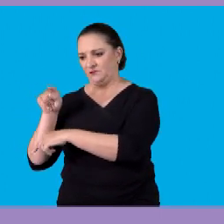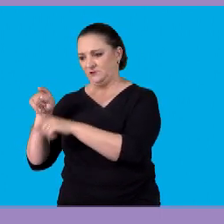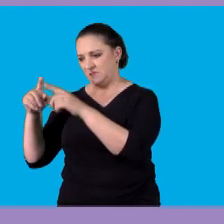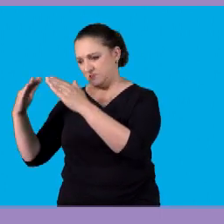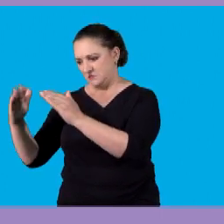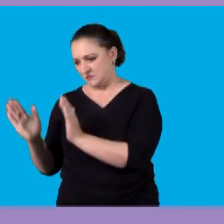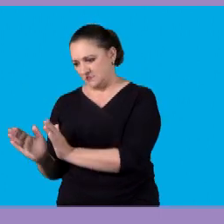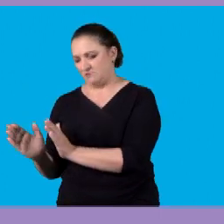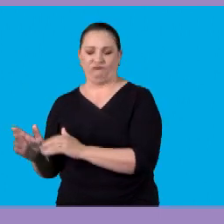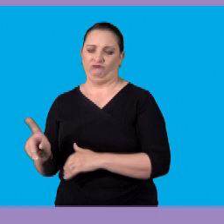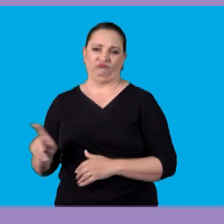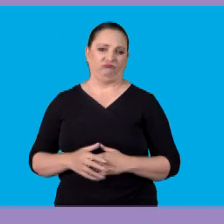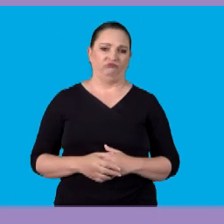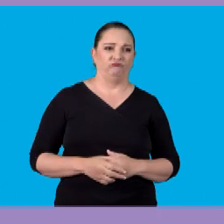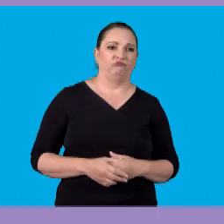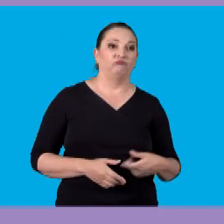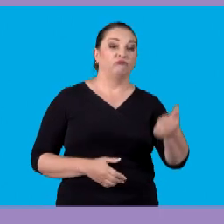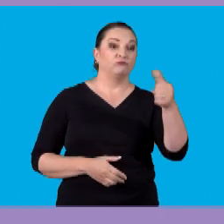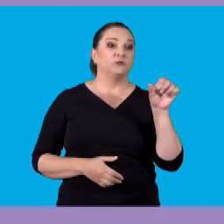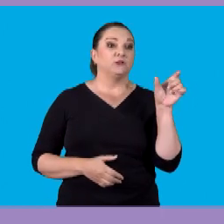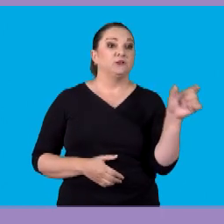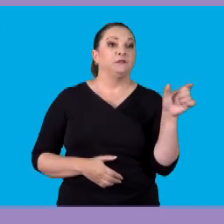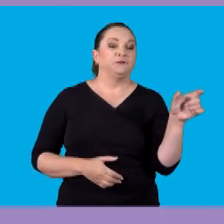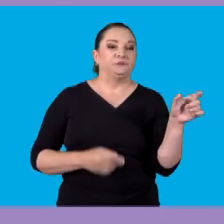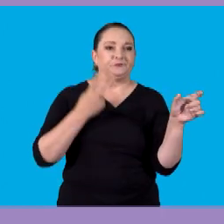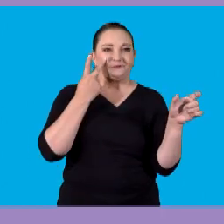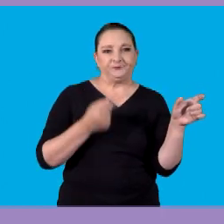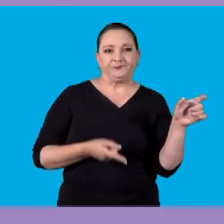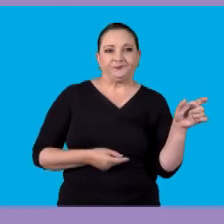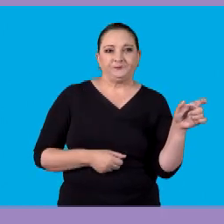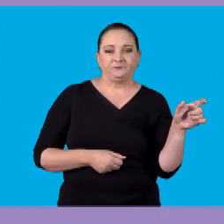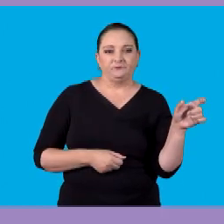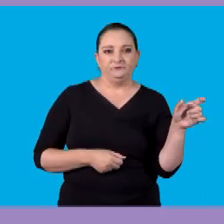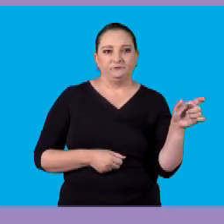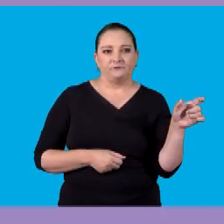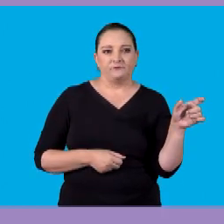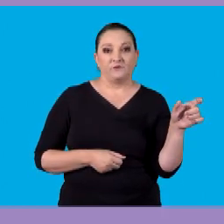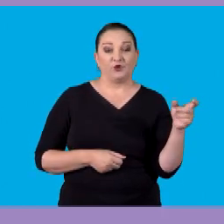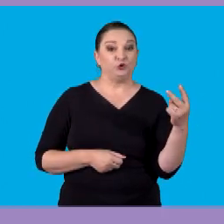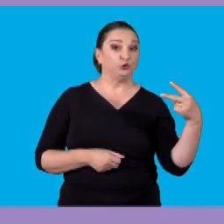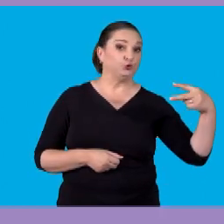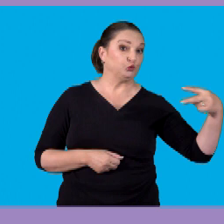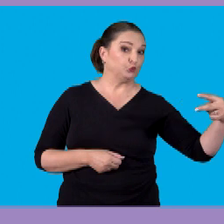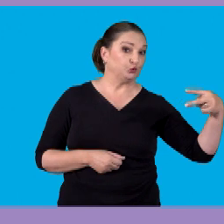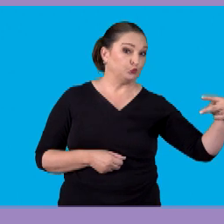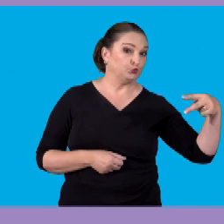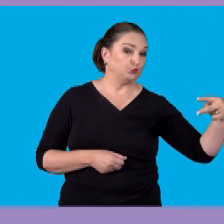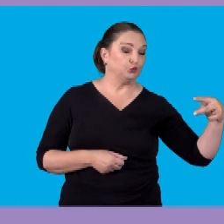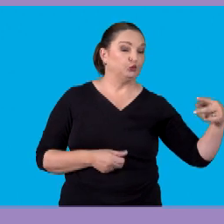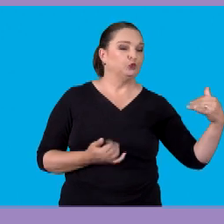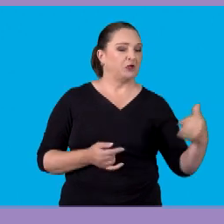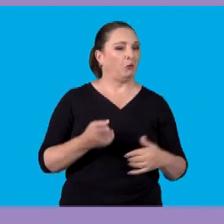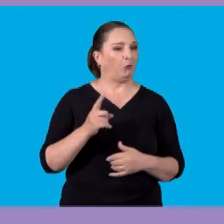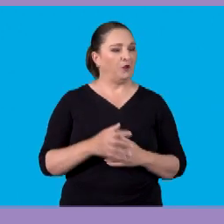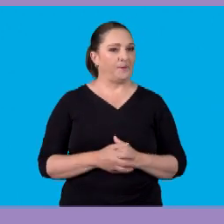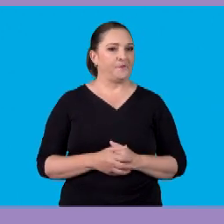all four sides to be equal. Let's move on to the next two properties that we can